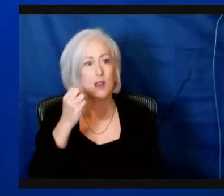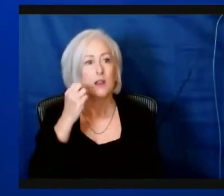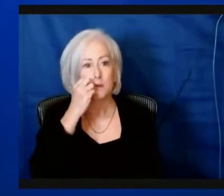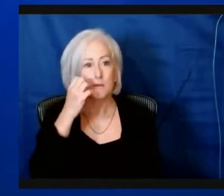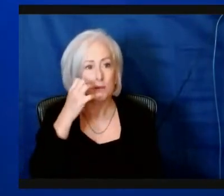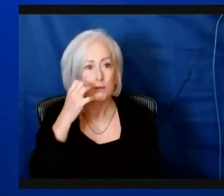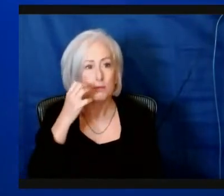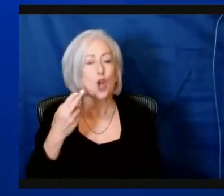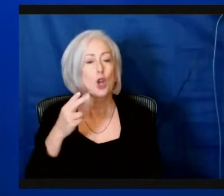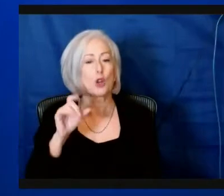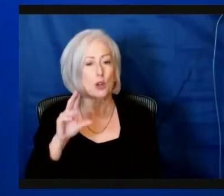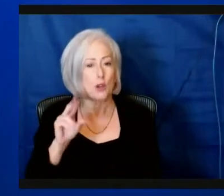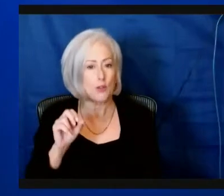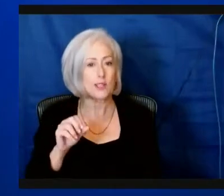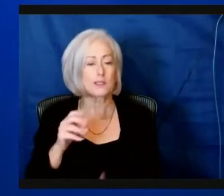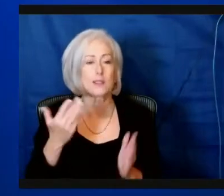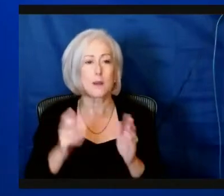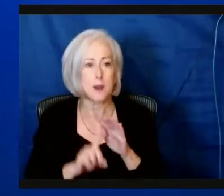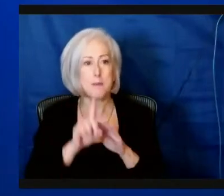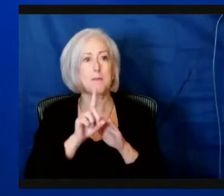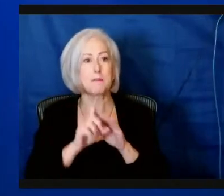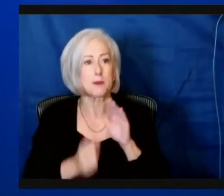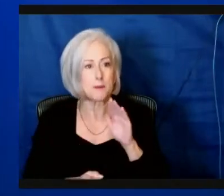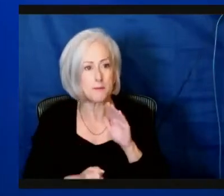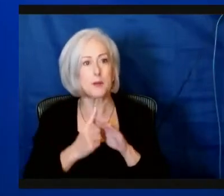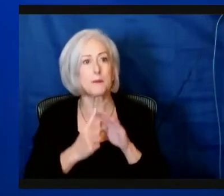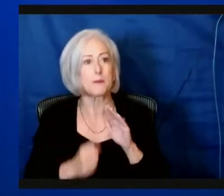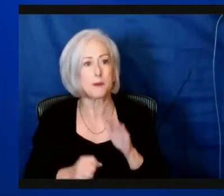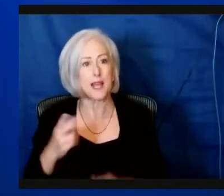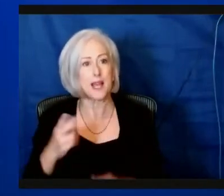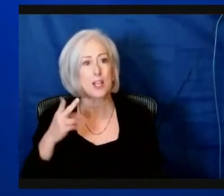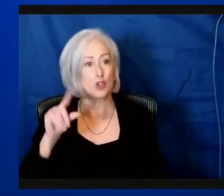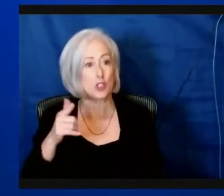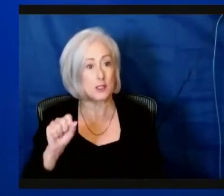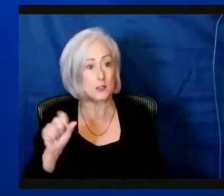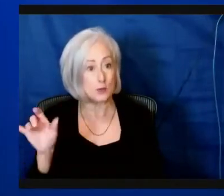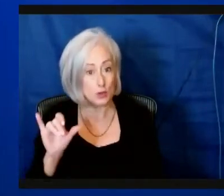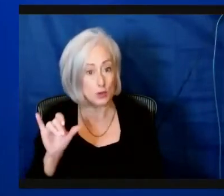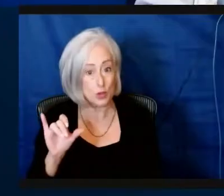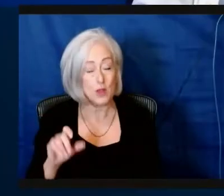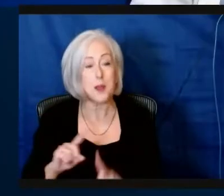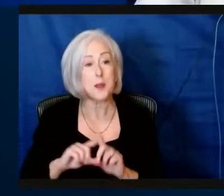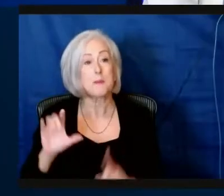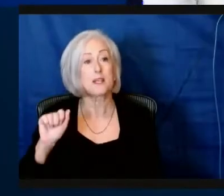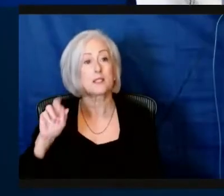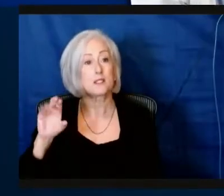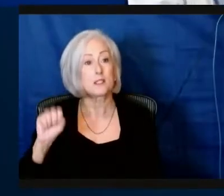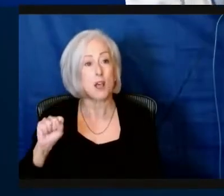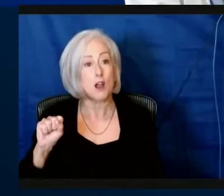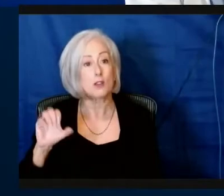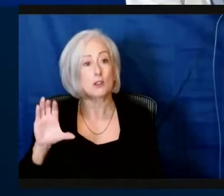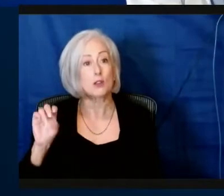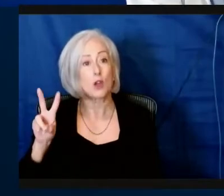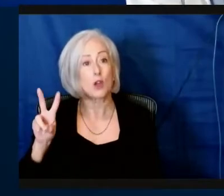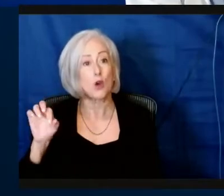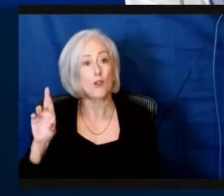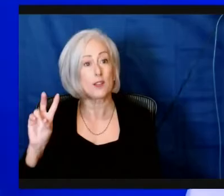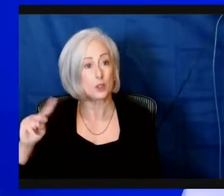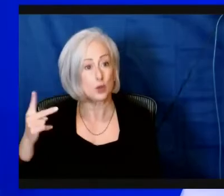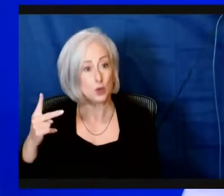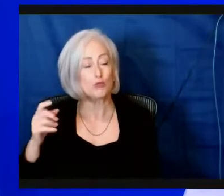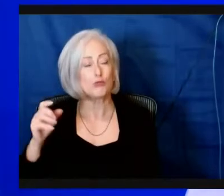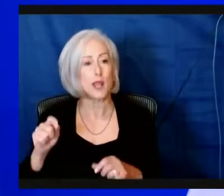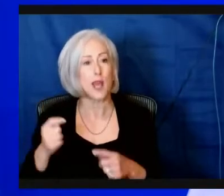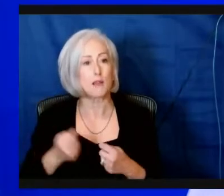and shingles, et cetera. And then other things like SARS-CoV-2 seem to be eliminated relatively fast. Exactly. I would say, with